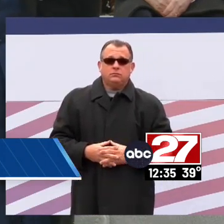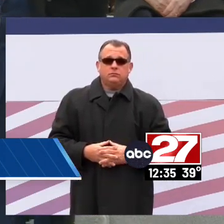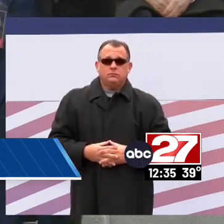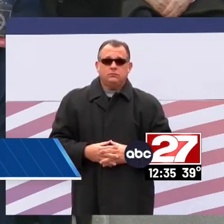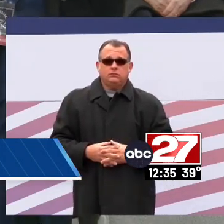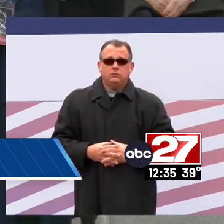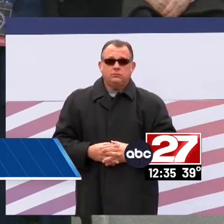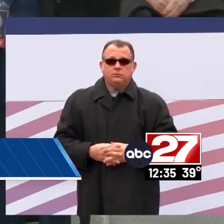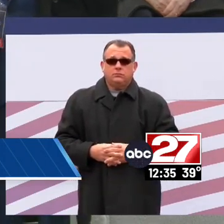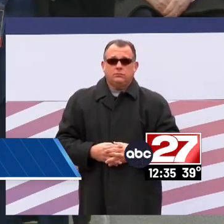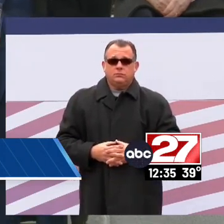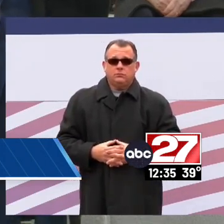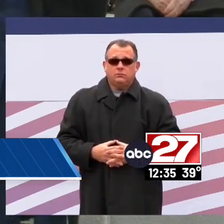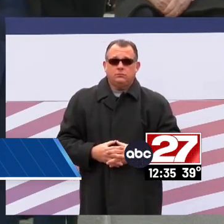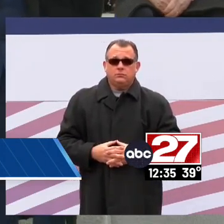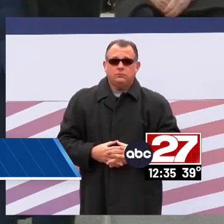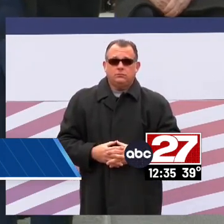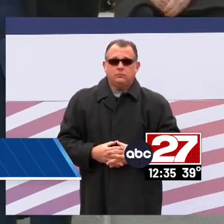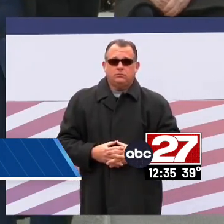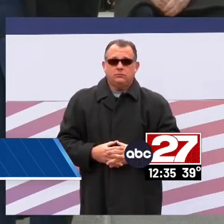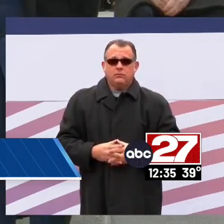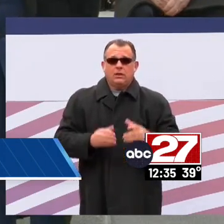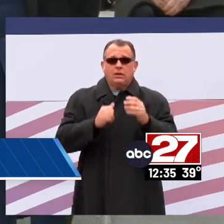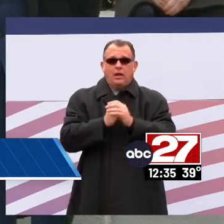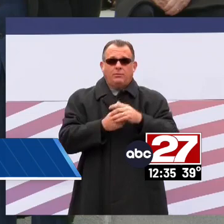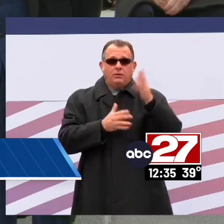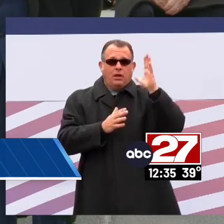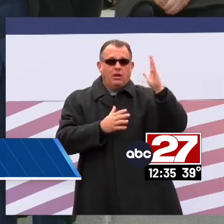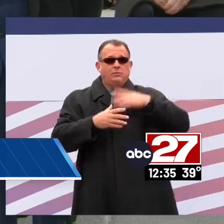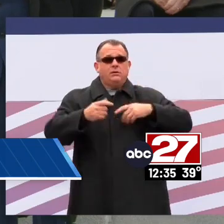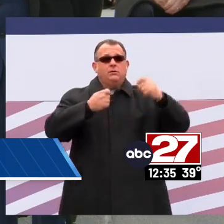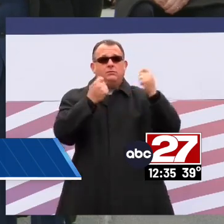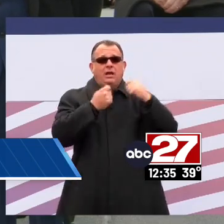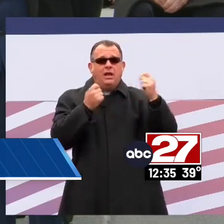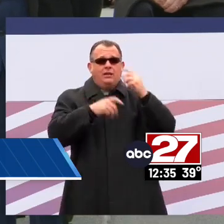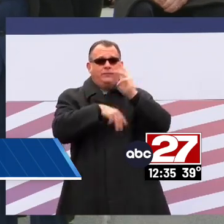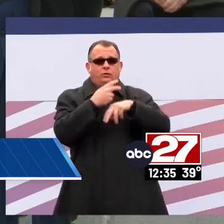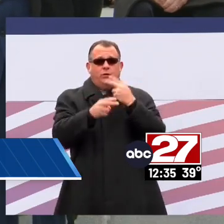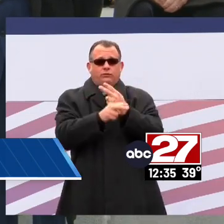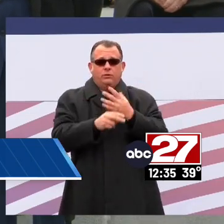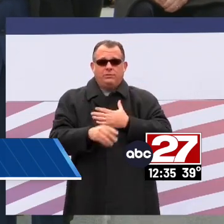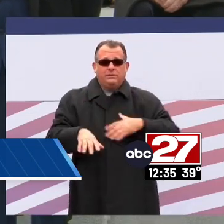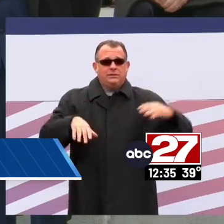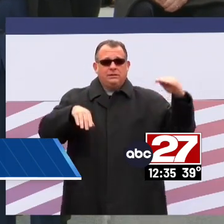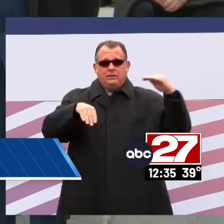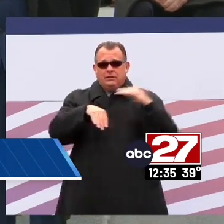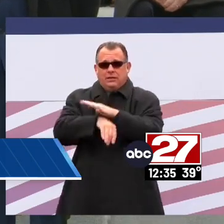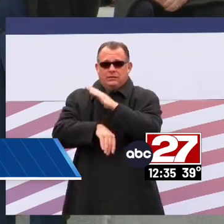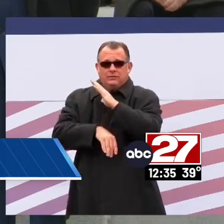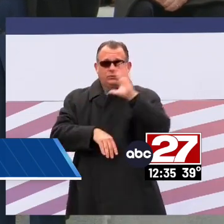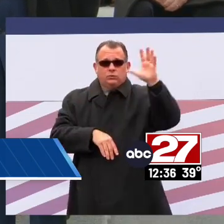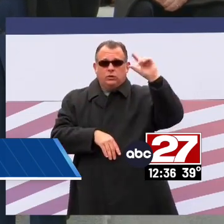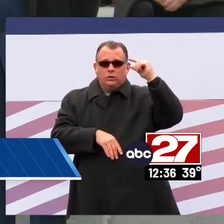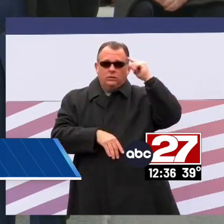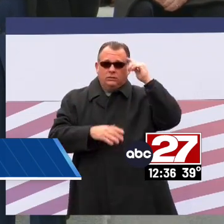Ribono shel olam, Master of the Universe, inspire Governor Shapiro to release those reservoirs of